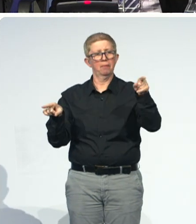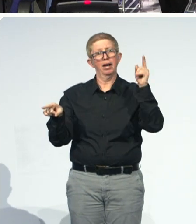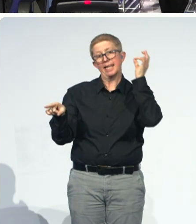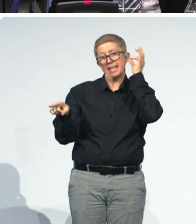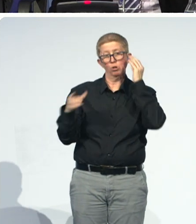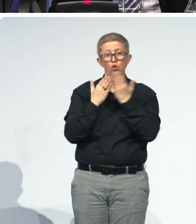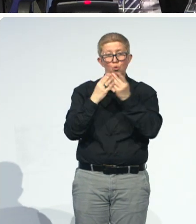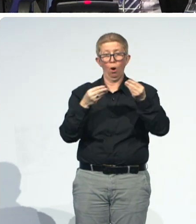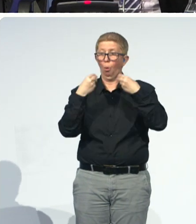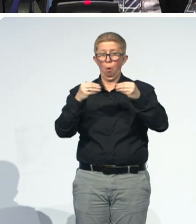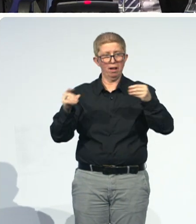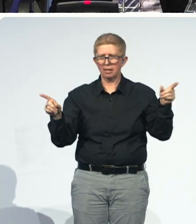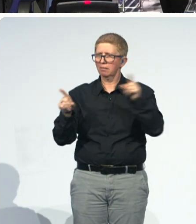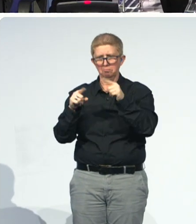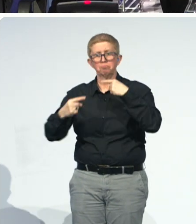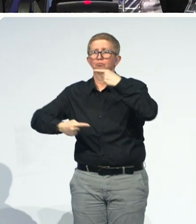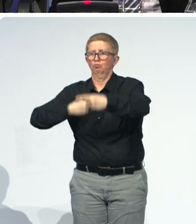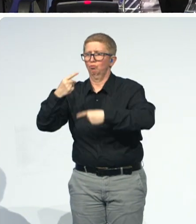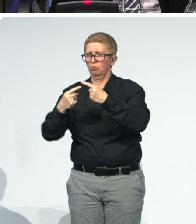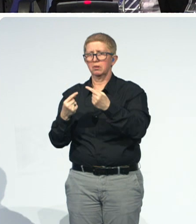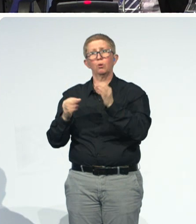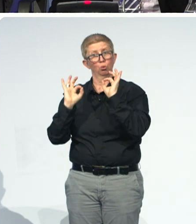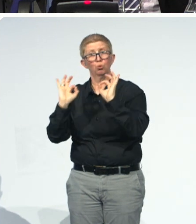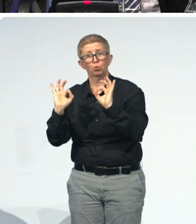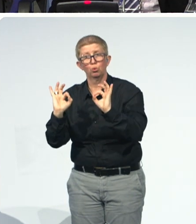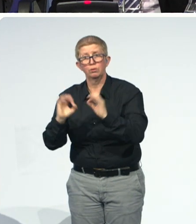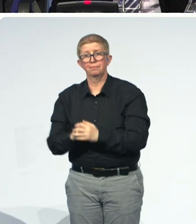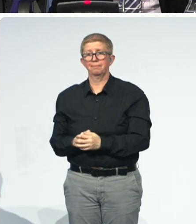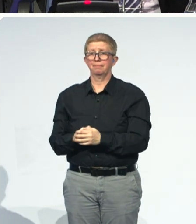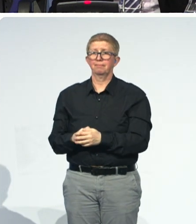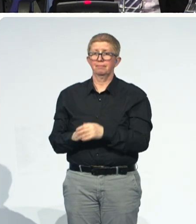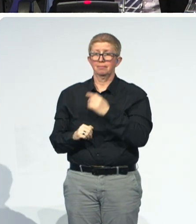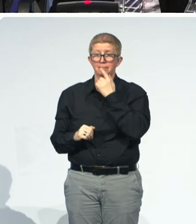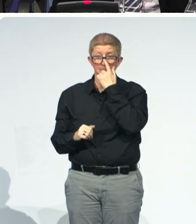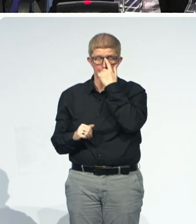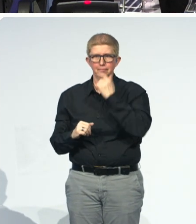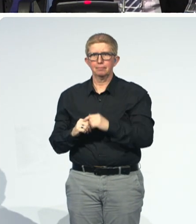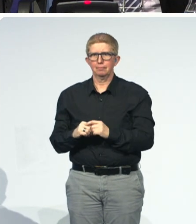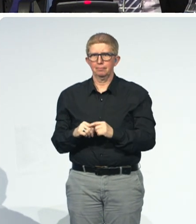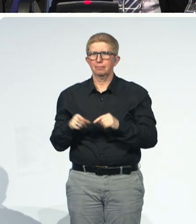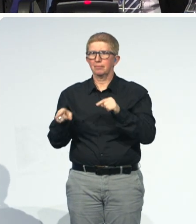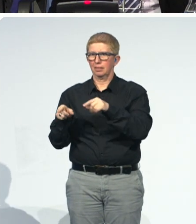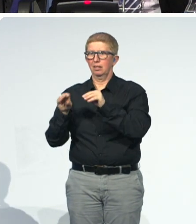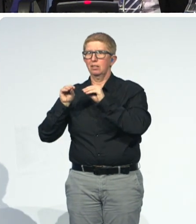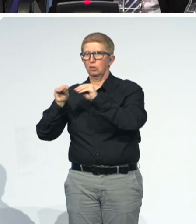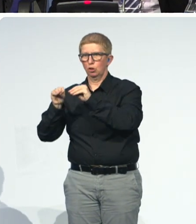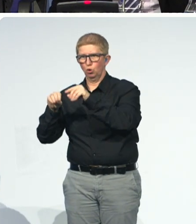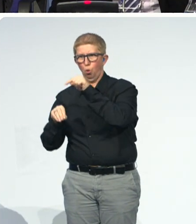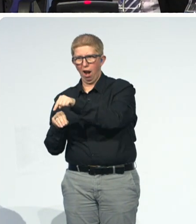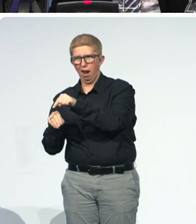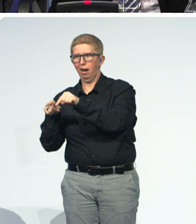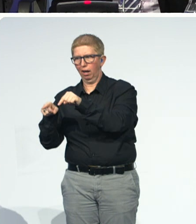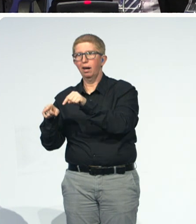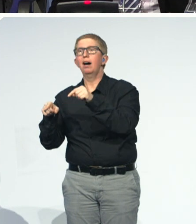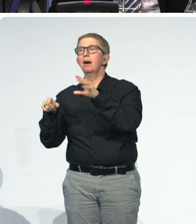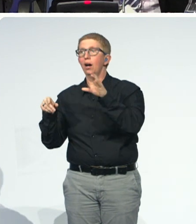more positive academic performance when compared to the mainstream students. And they have a better growth of all